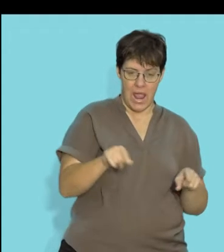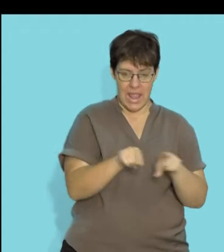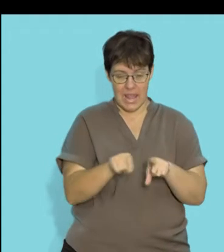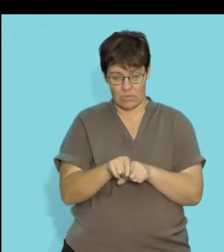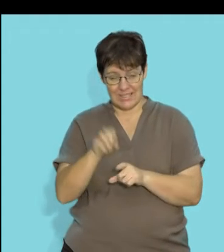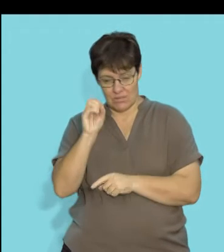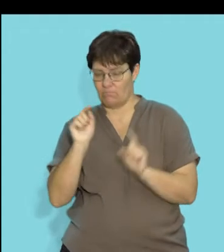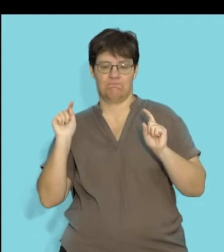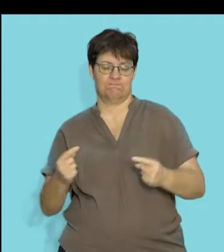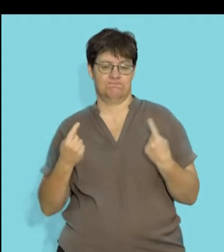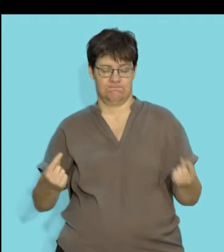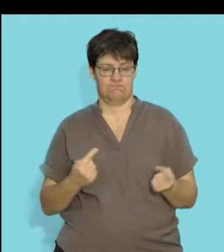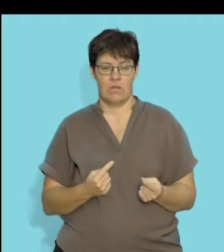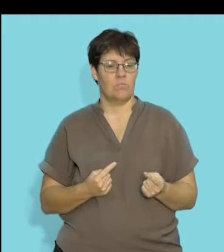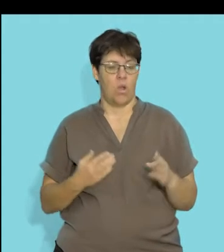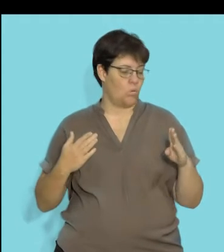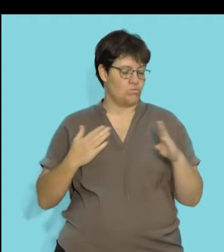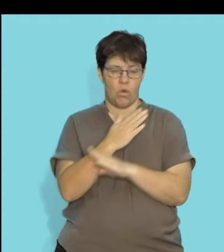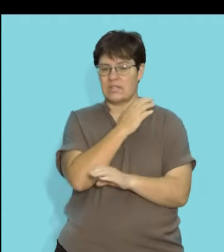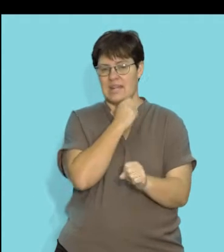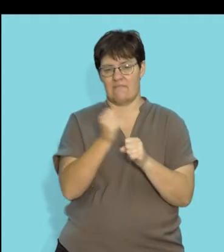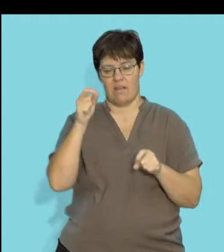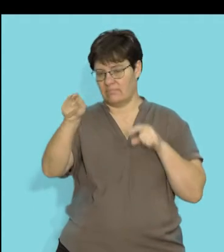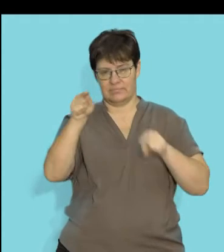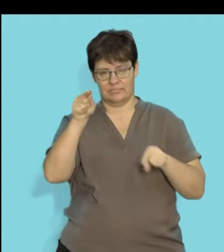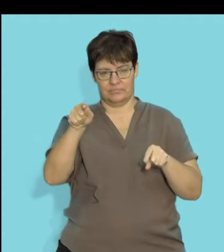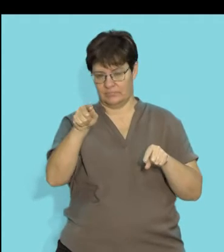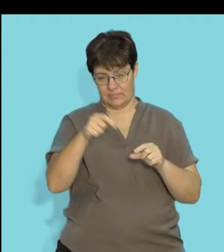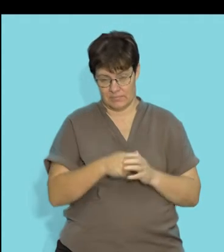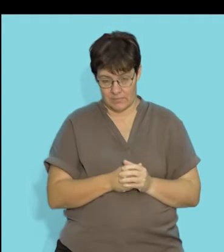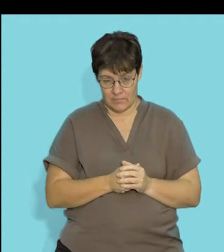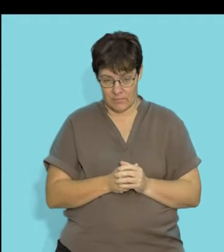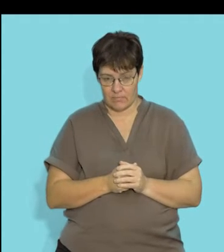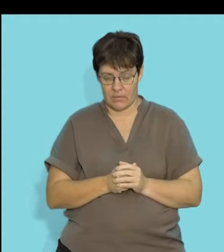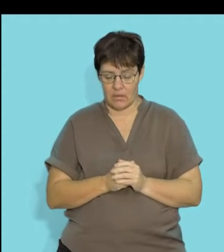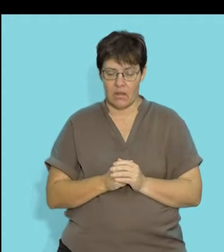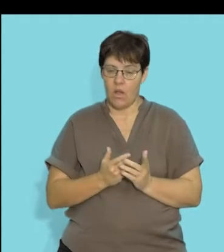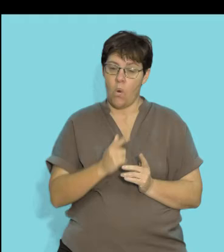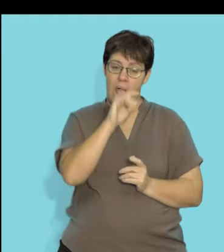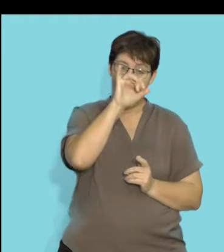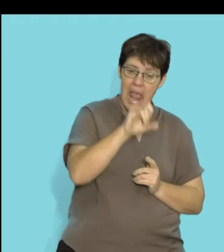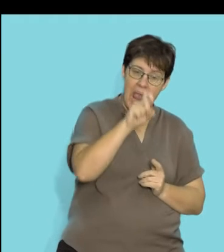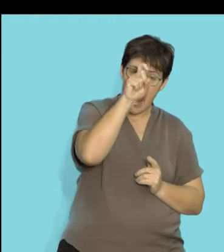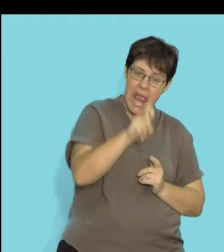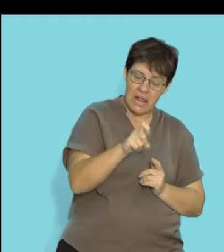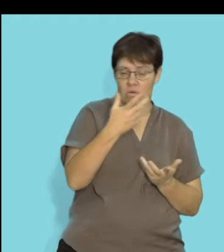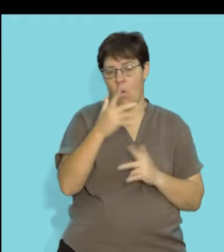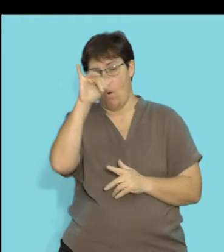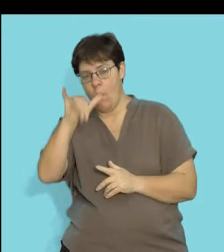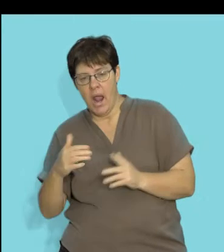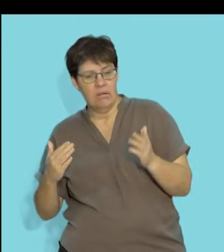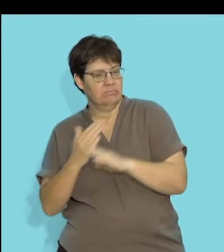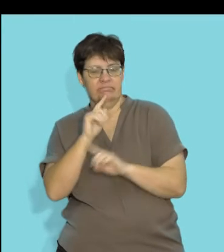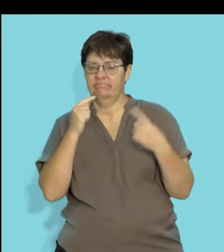these 2 arms of my graph, they do not cross either one of the axes, the x-axis or the